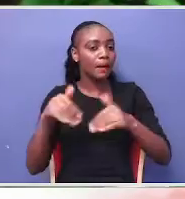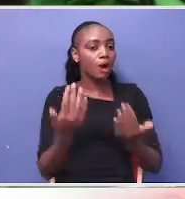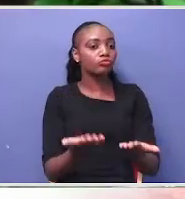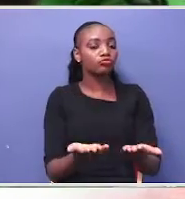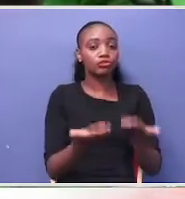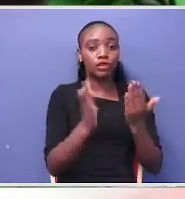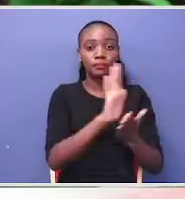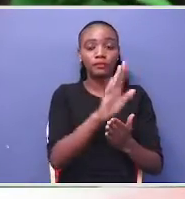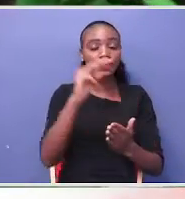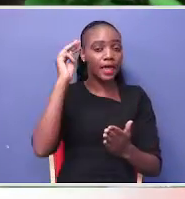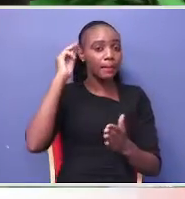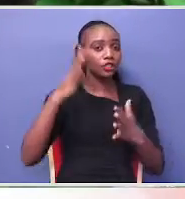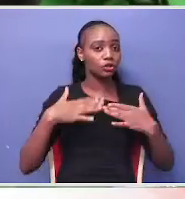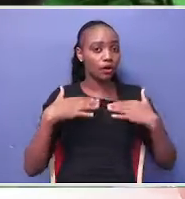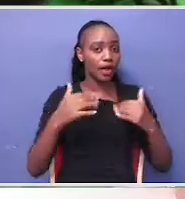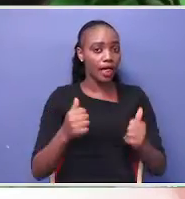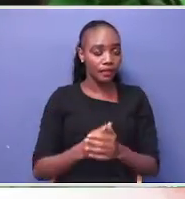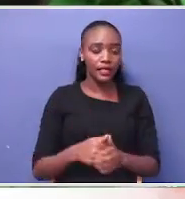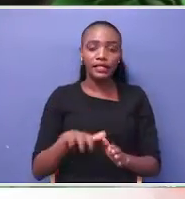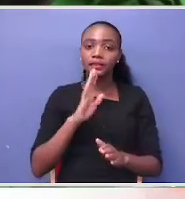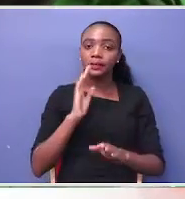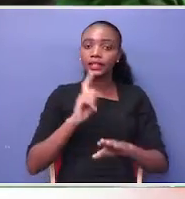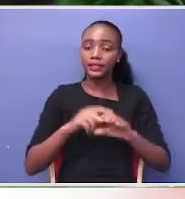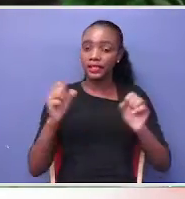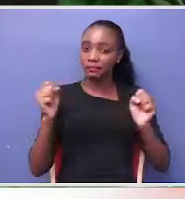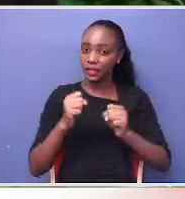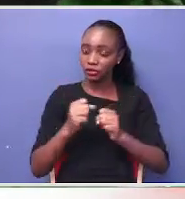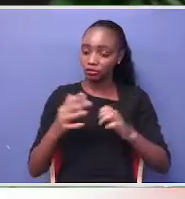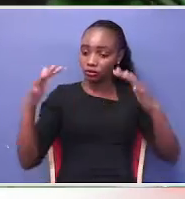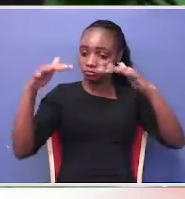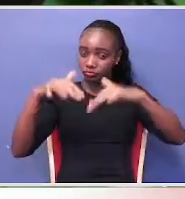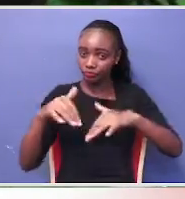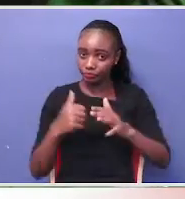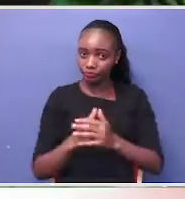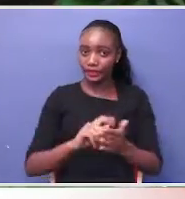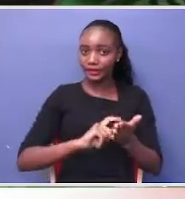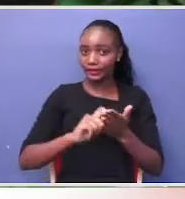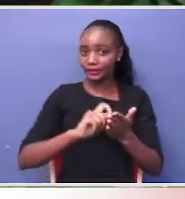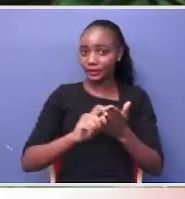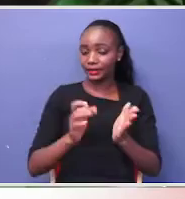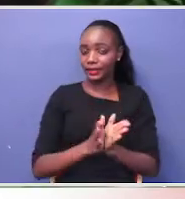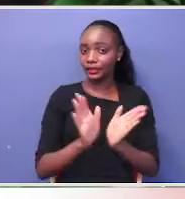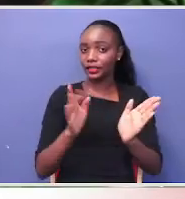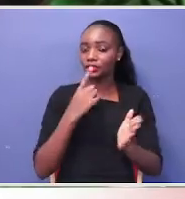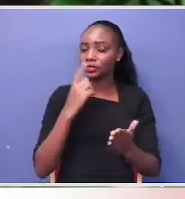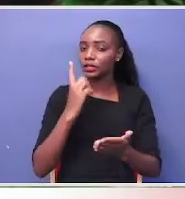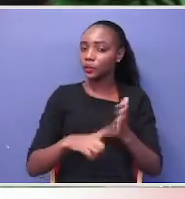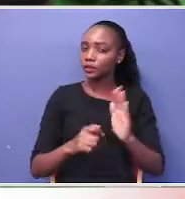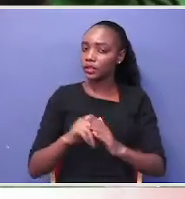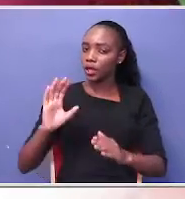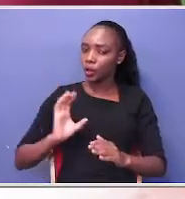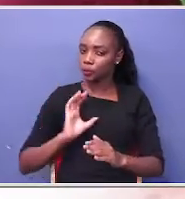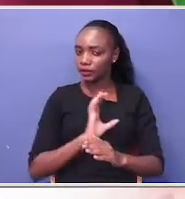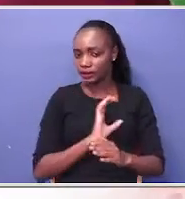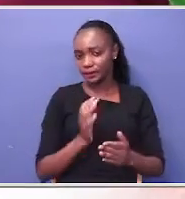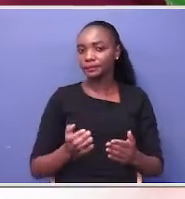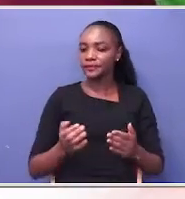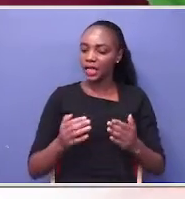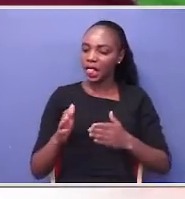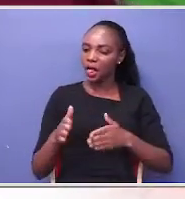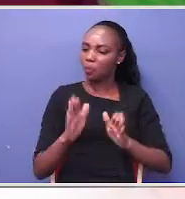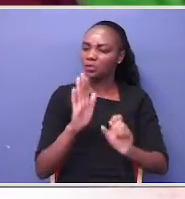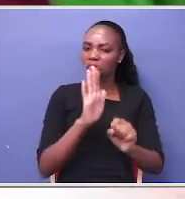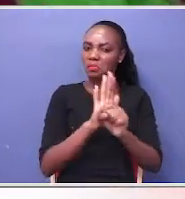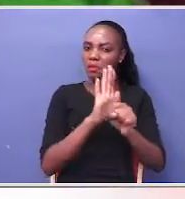health. Speaking during the NOC-K workshop, NOC Secretary General Francis Mutuku stated that the committee has presented many opportunities